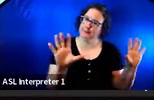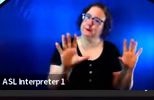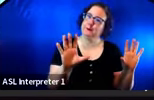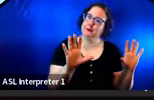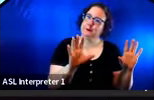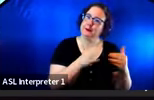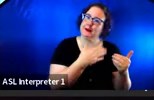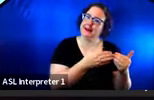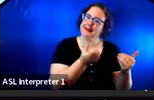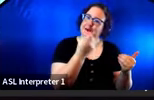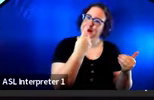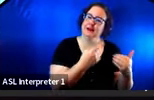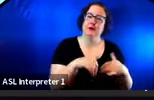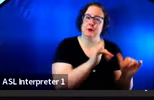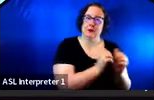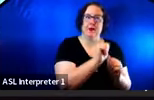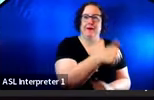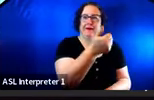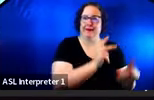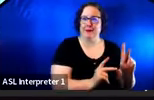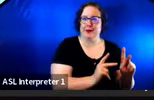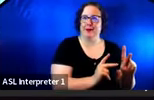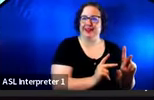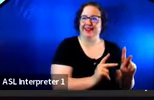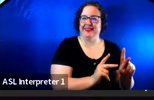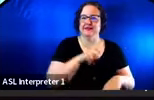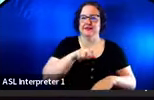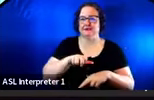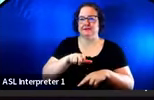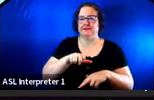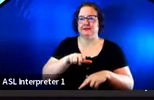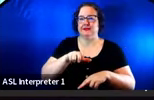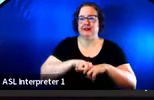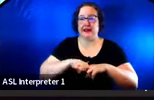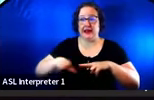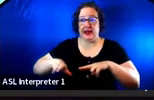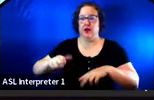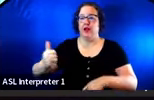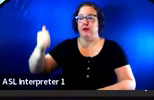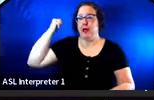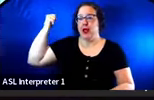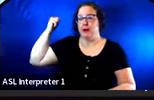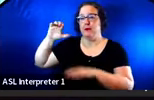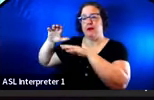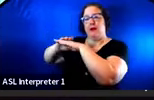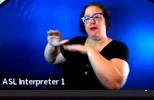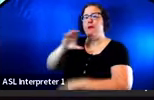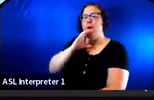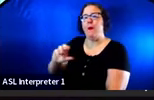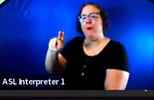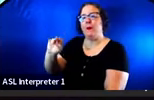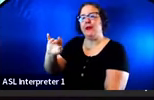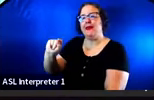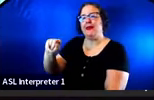You play with other people, right? You sit down on the couch, you see behind me, I have a old Nintendo gaming